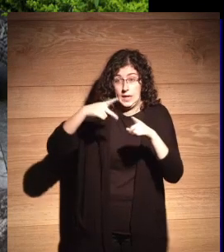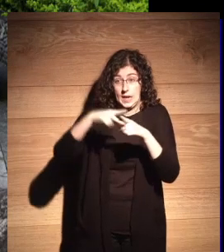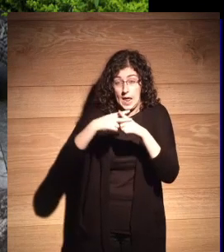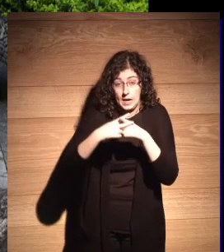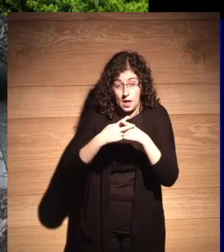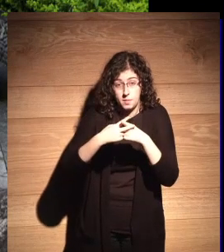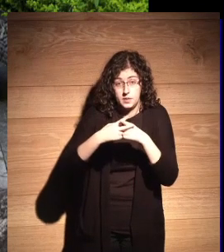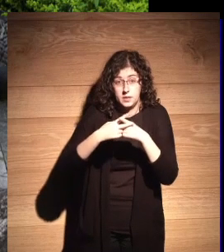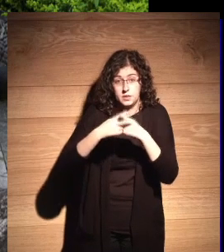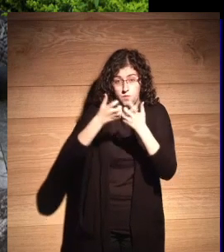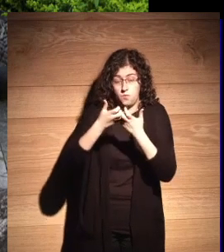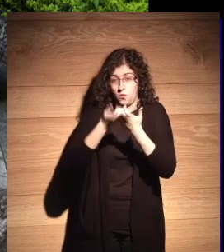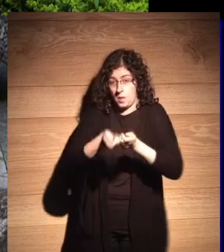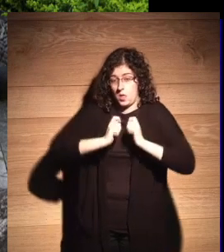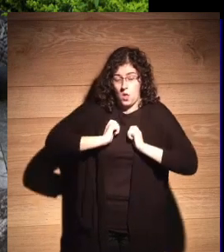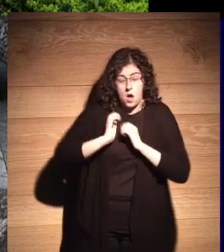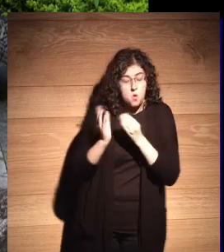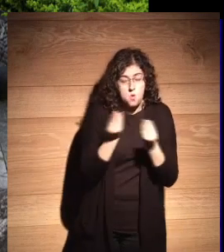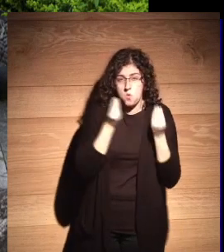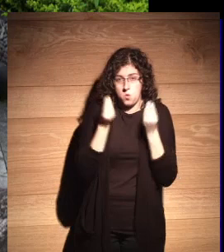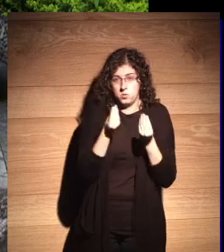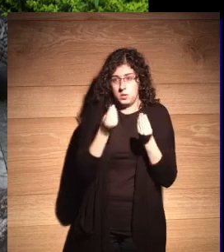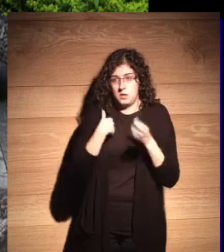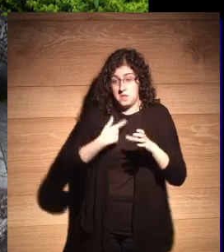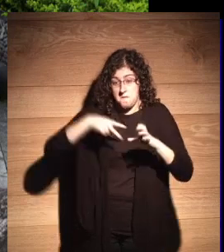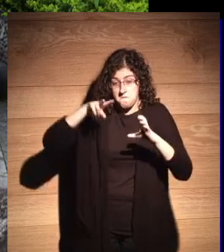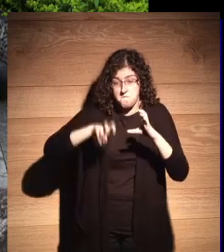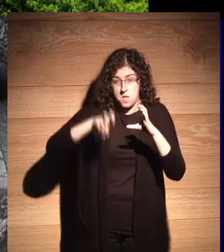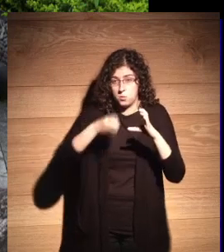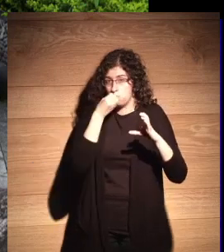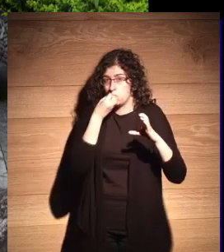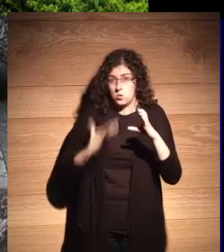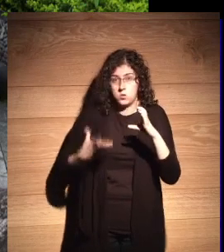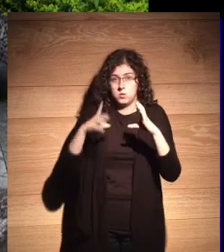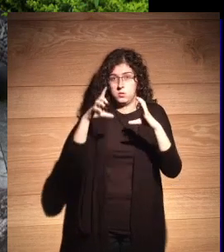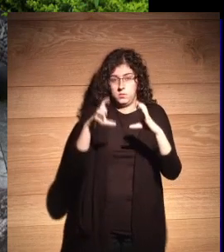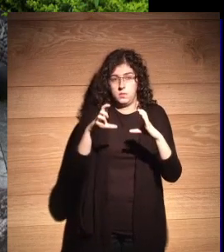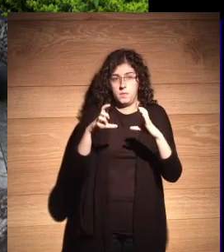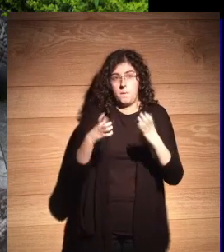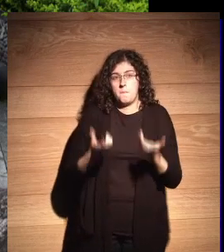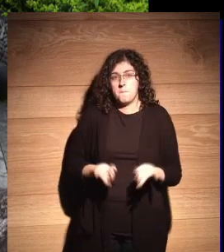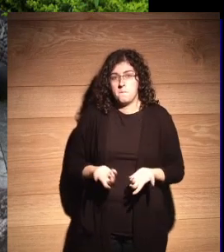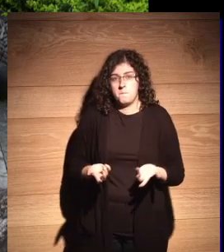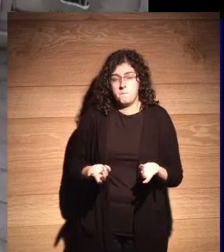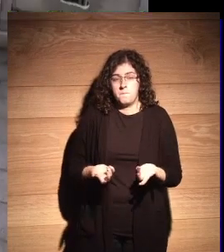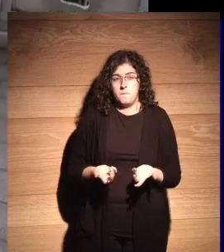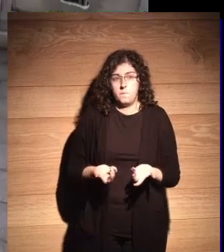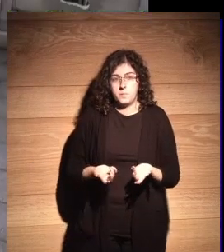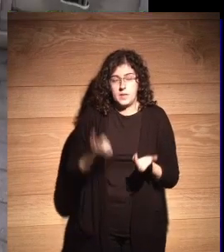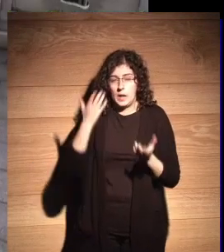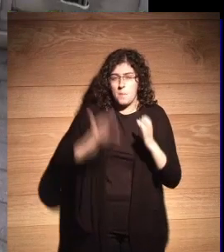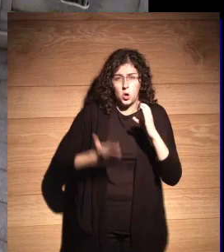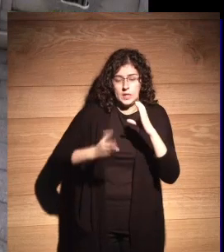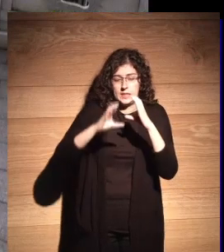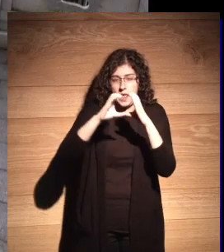with reliability, and then how well it, the lens. It's in the end, it really